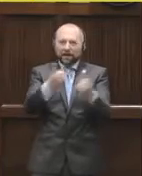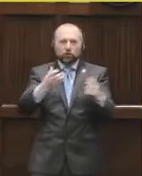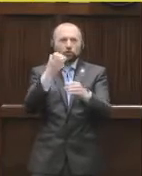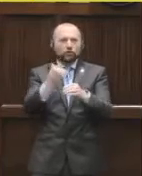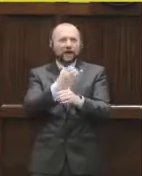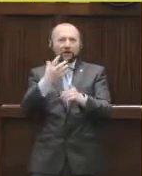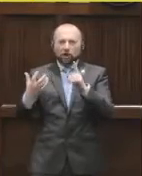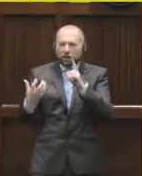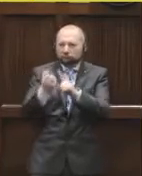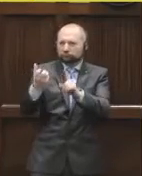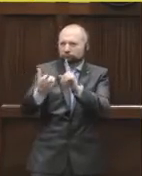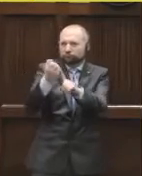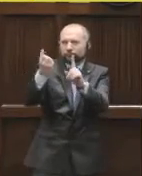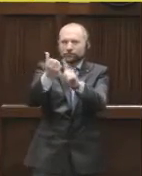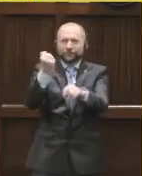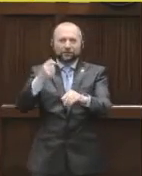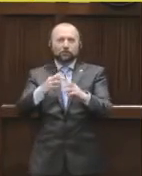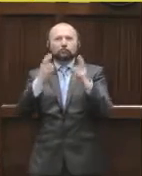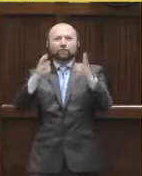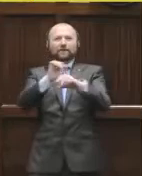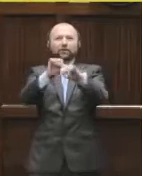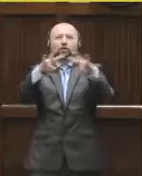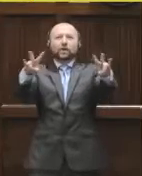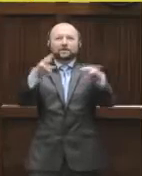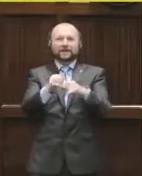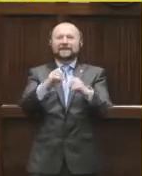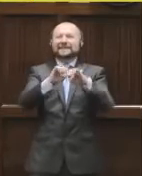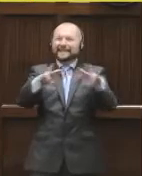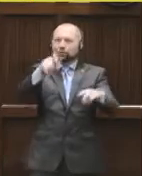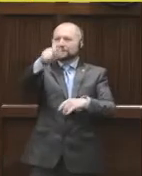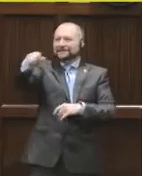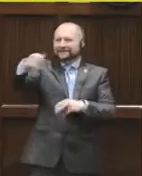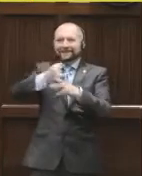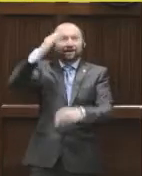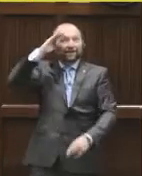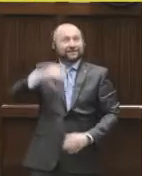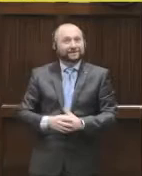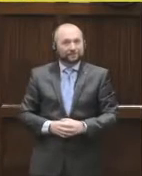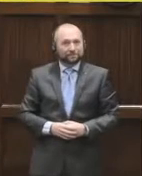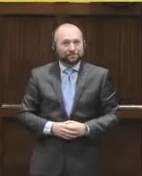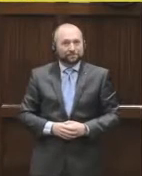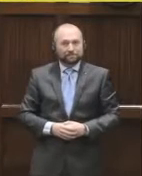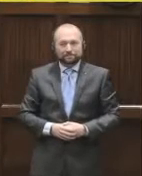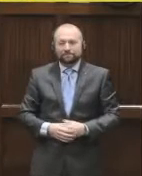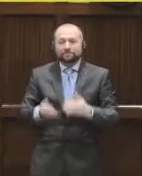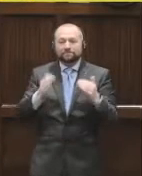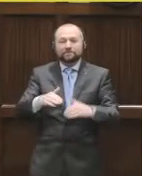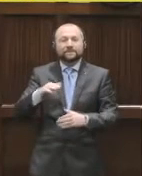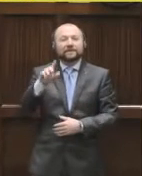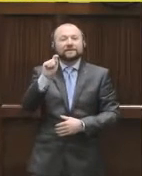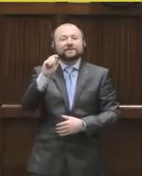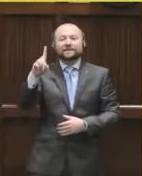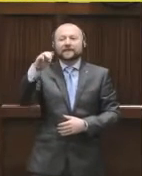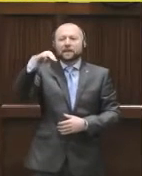to equality as equal citizens in Ireland. Thank you, Deputy Daly. Now, Deputy Matthew McGrath.